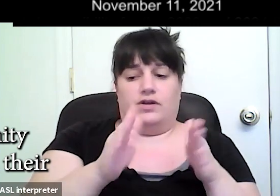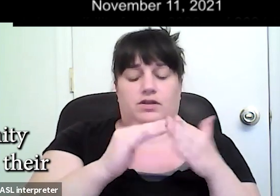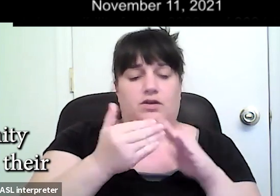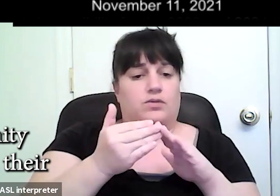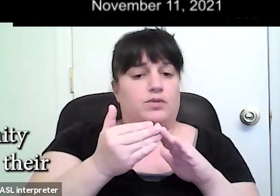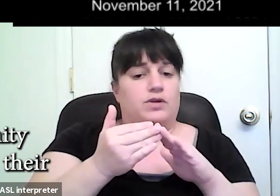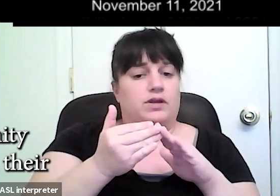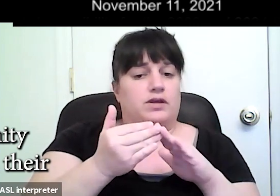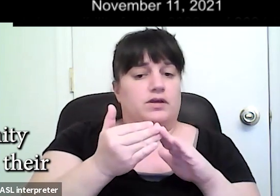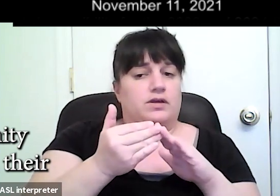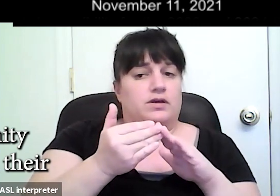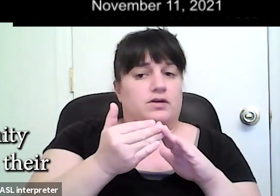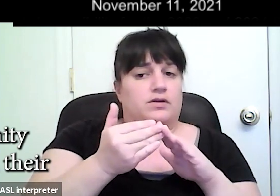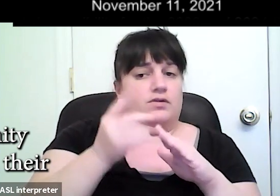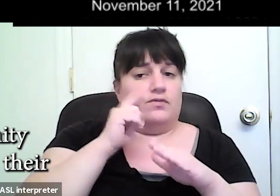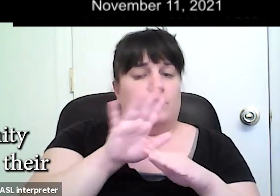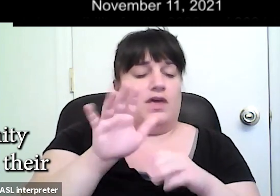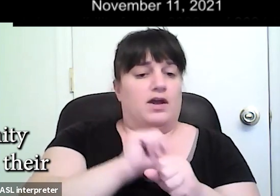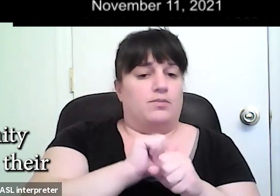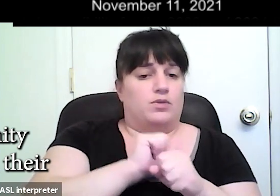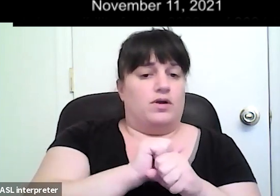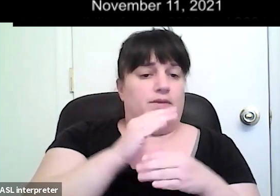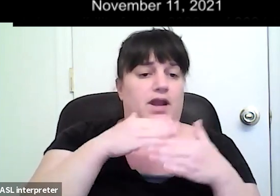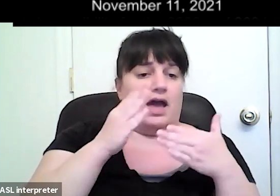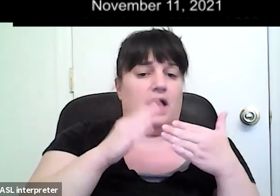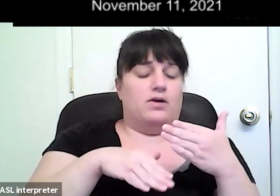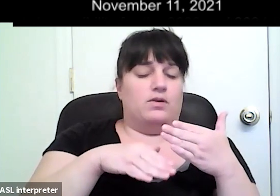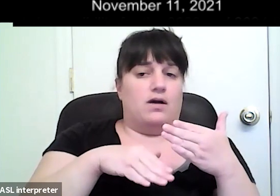community to for their employment outcomes and their